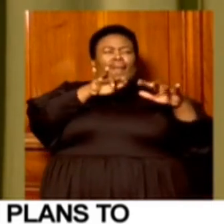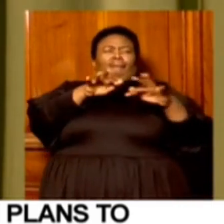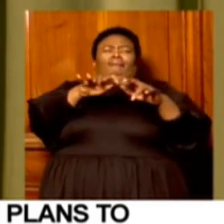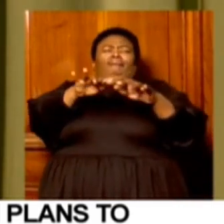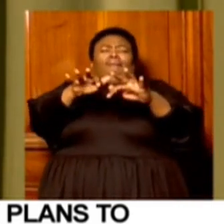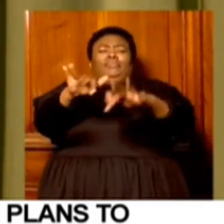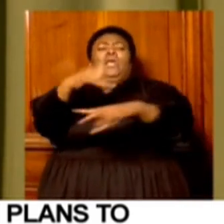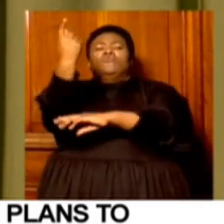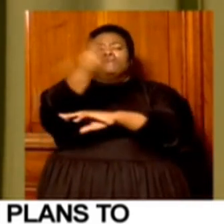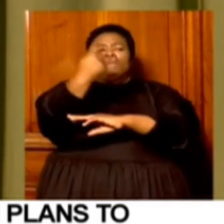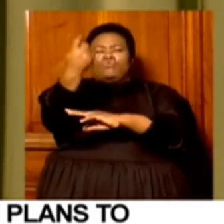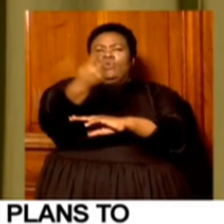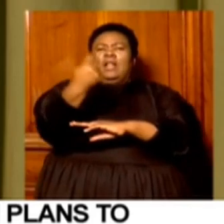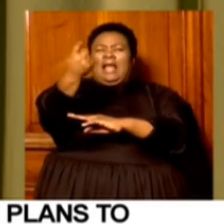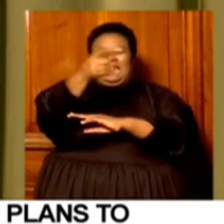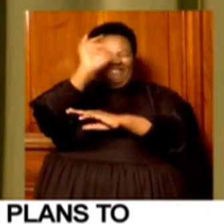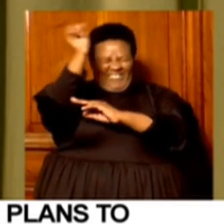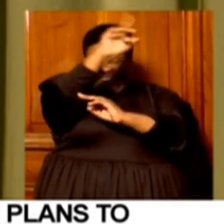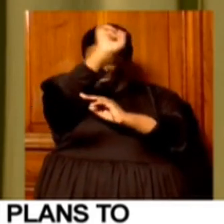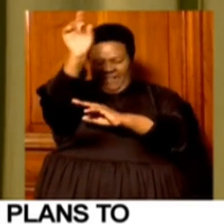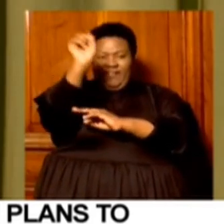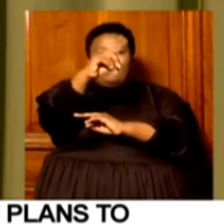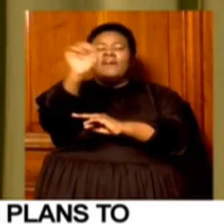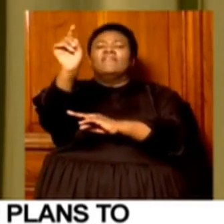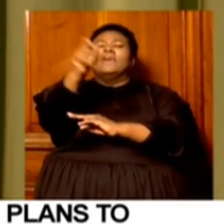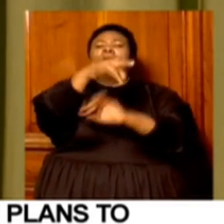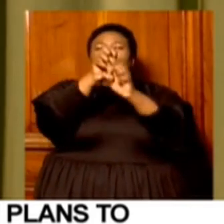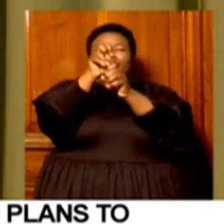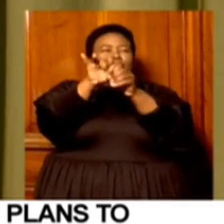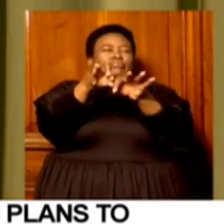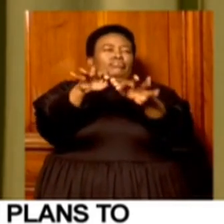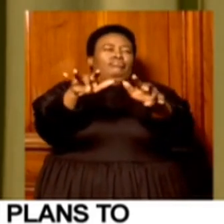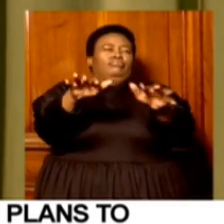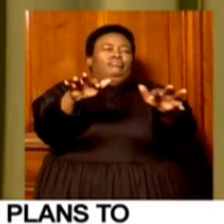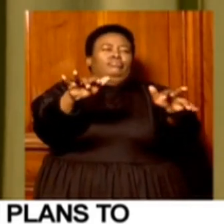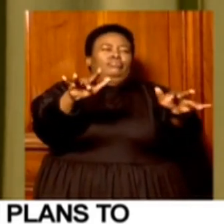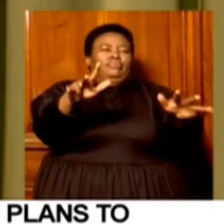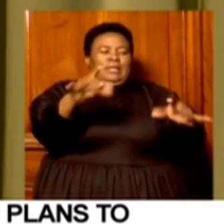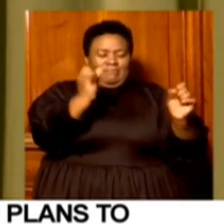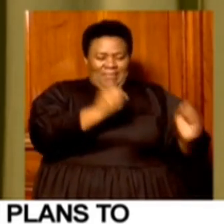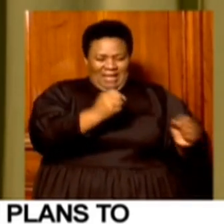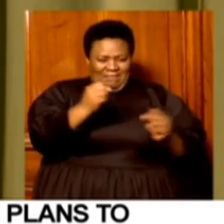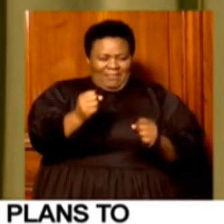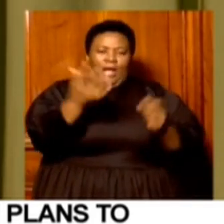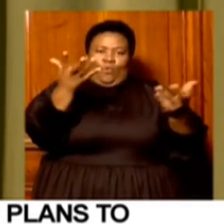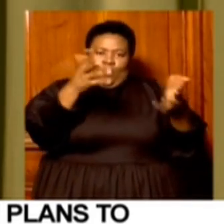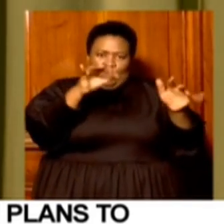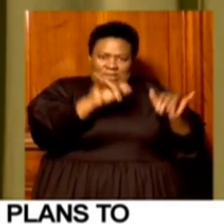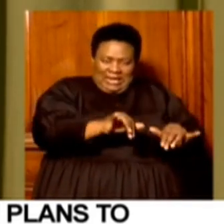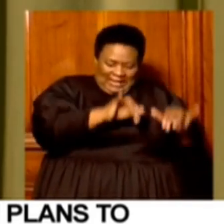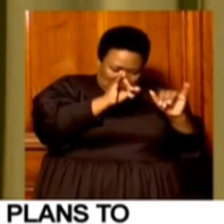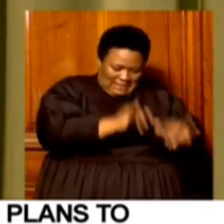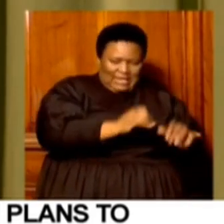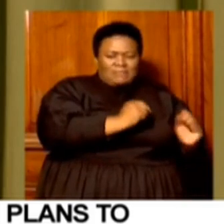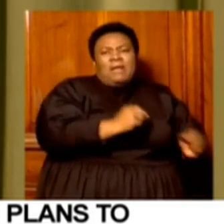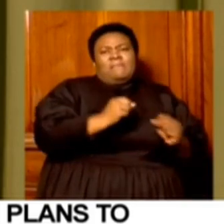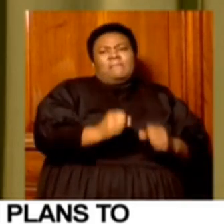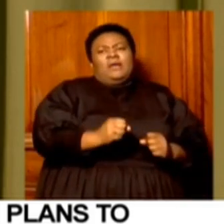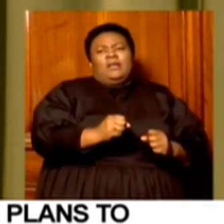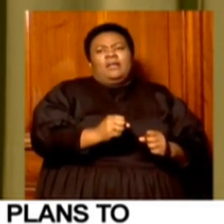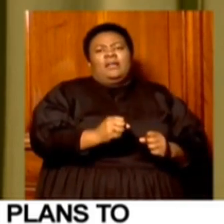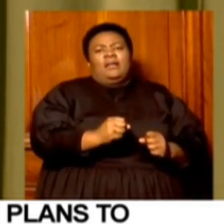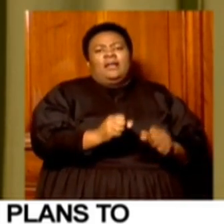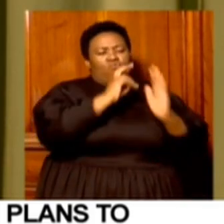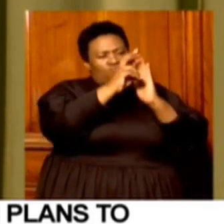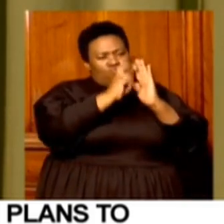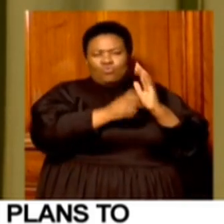Uyolifaka deep eDzingidzingi. Stay where you are. And when you've got this thing, follow the